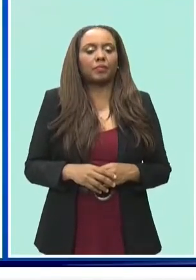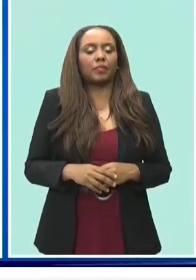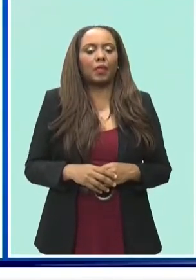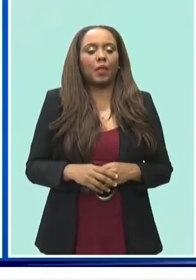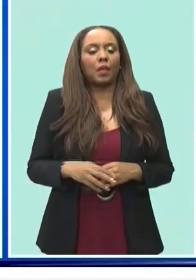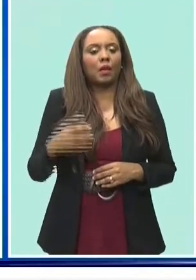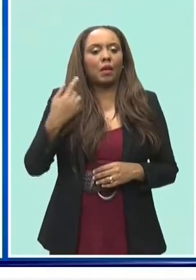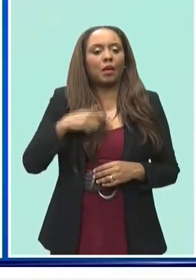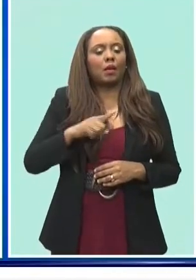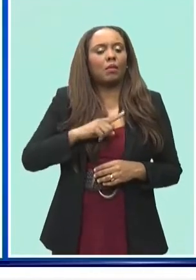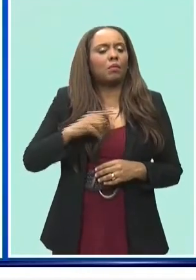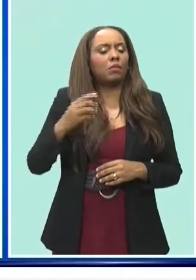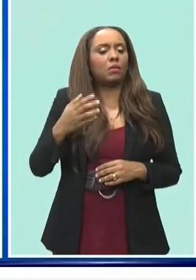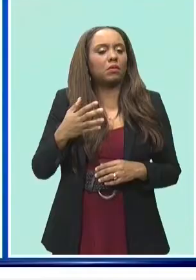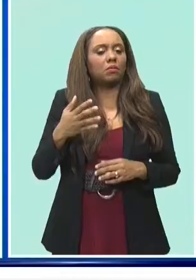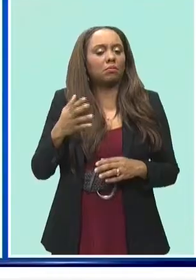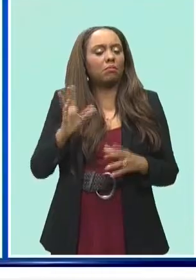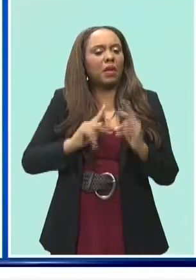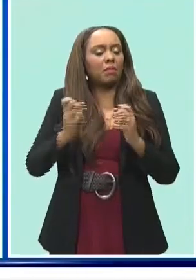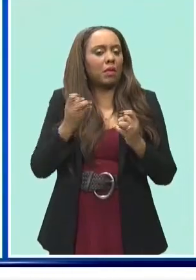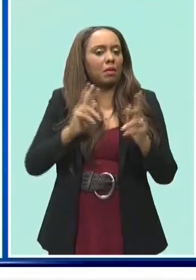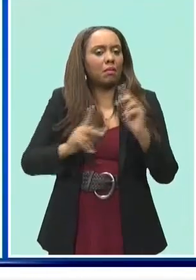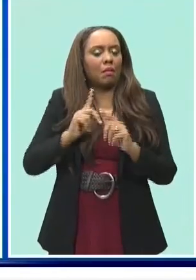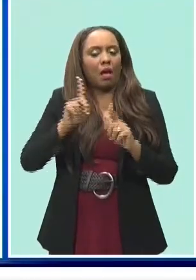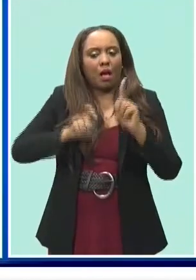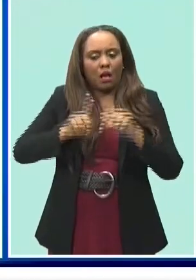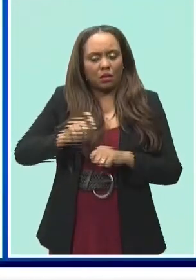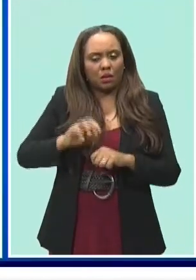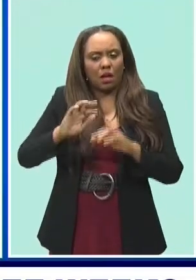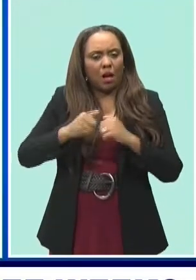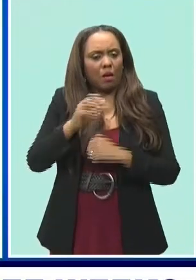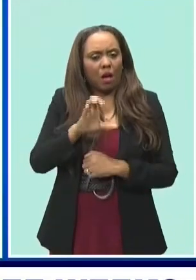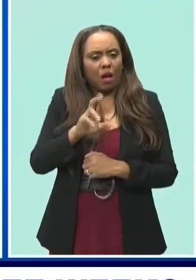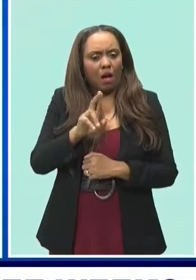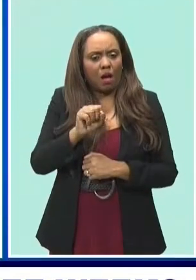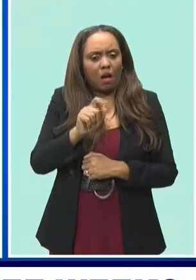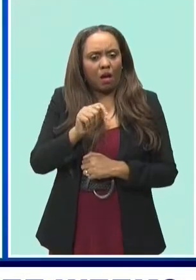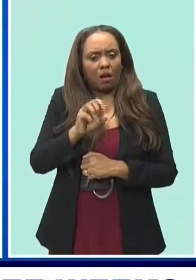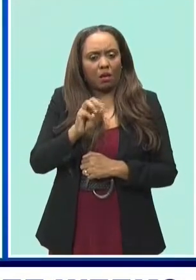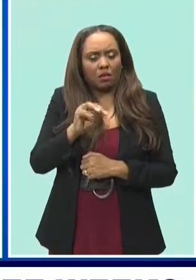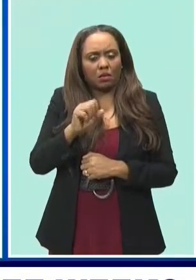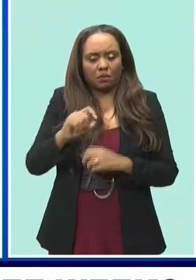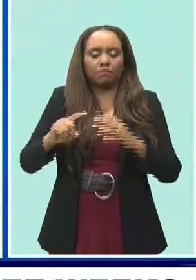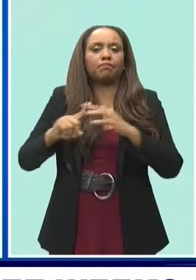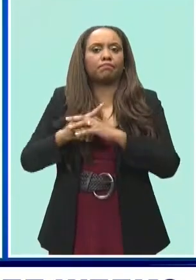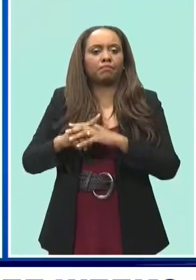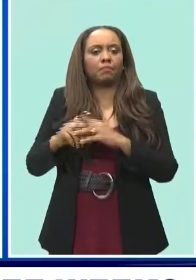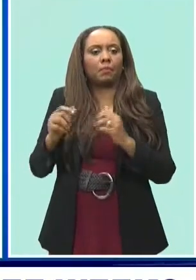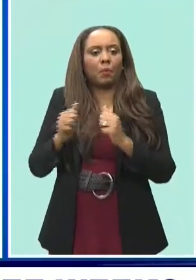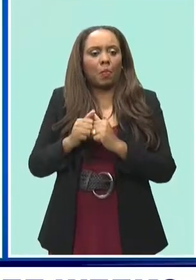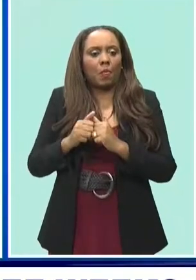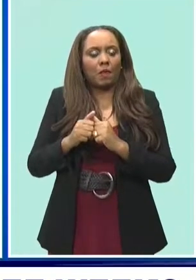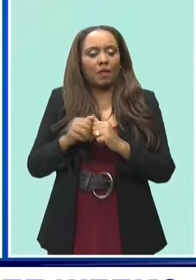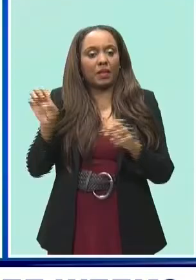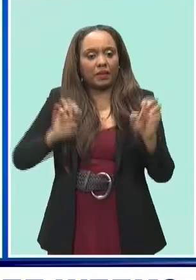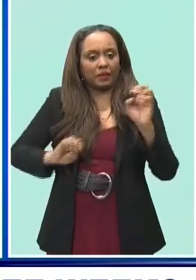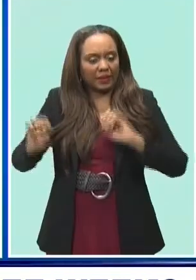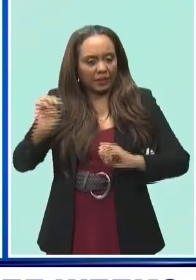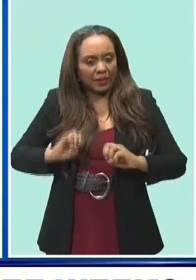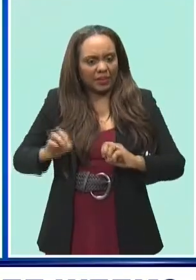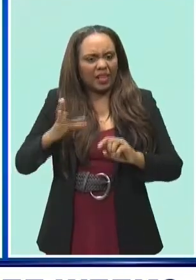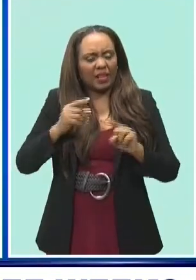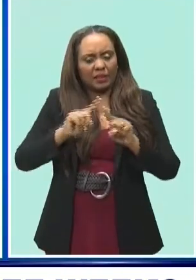with evaluation. So once we are upgrading our systems, we also, at the same time, post-implementation, will also